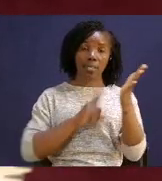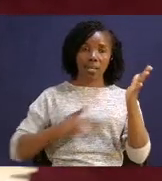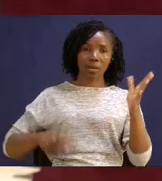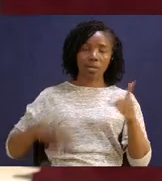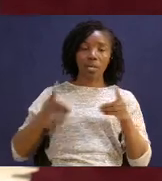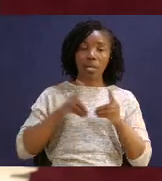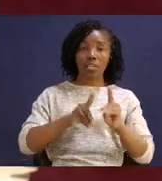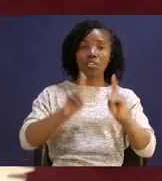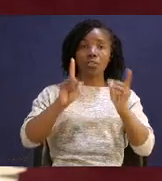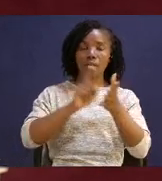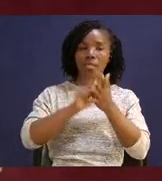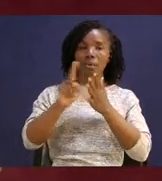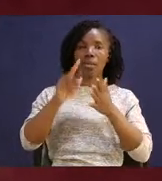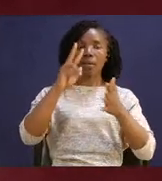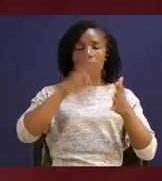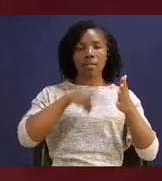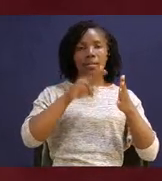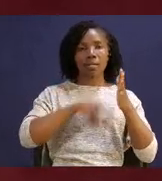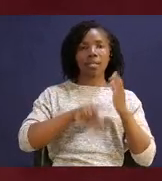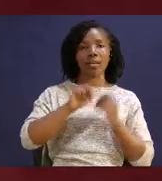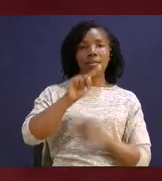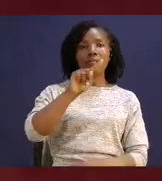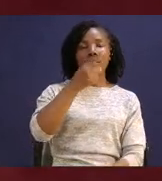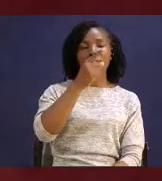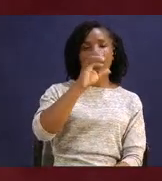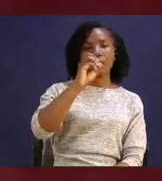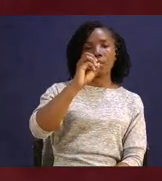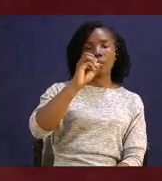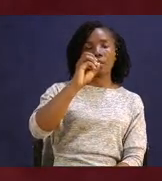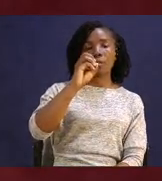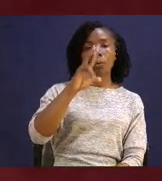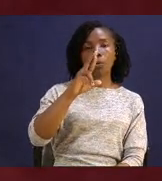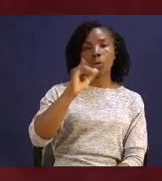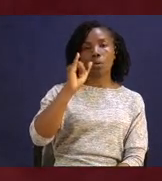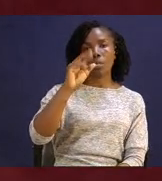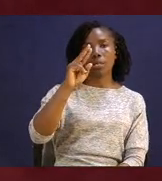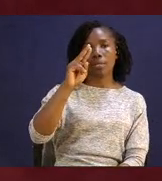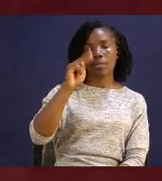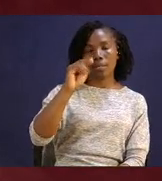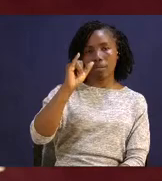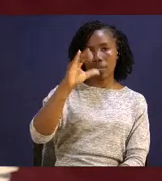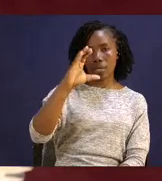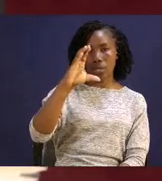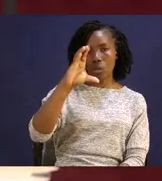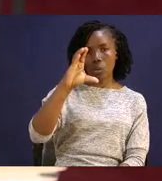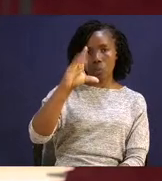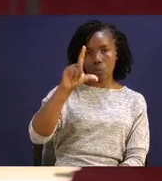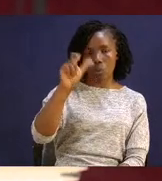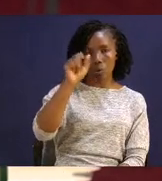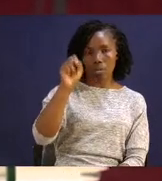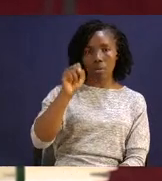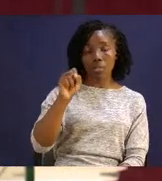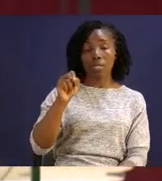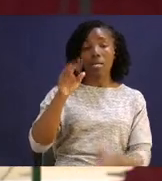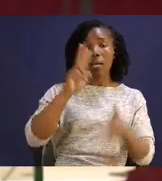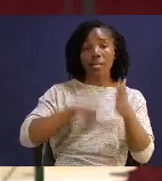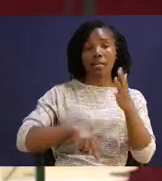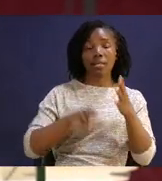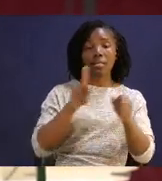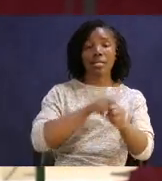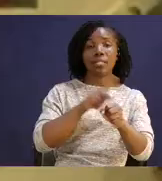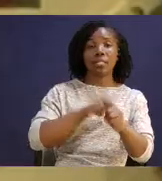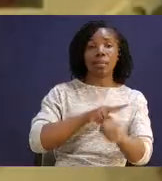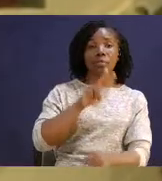During the week, read 1 Chronicles chapter 29. Just read it through. Read Psalms 24. Just read it